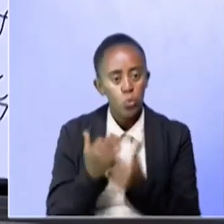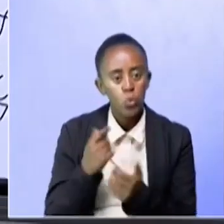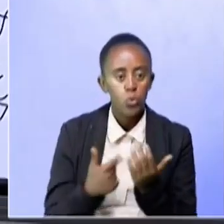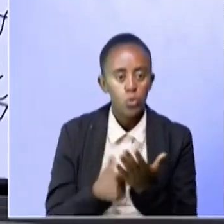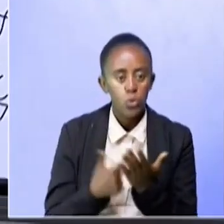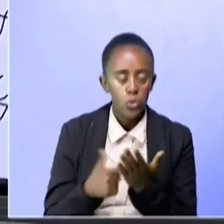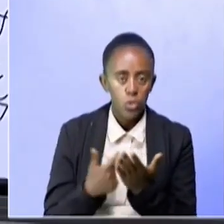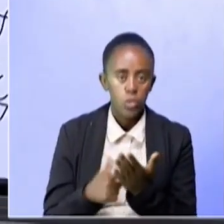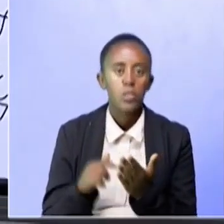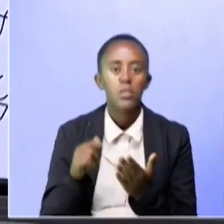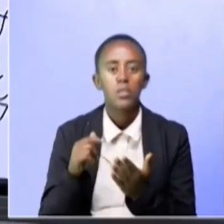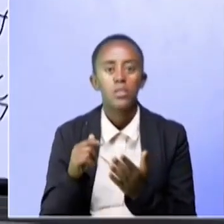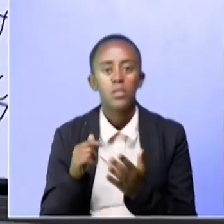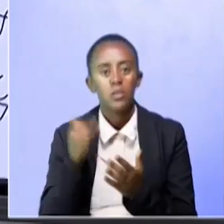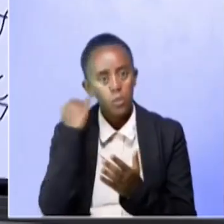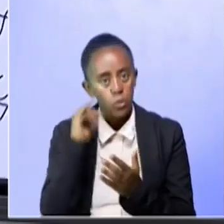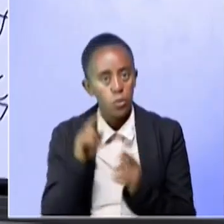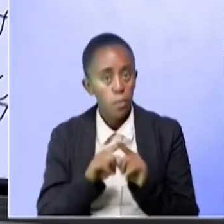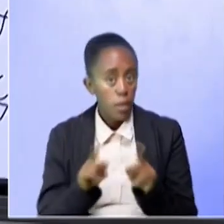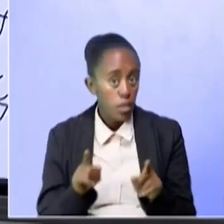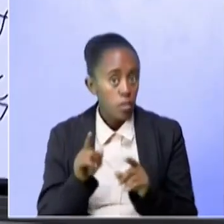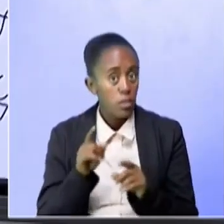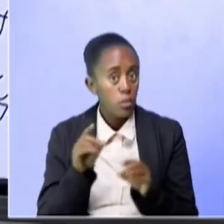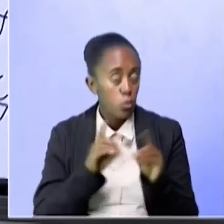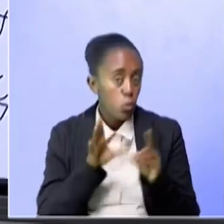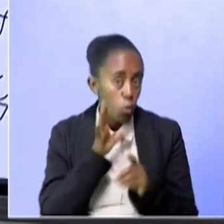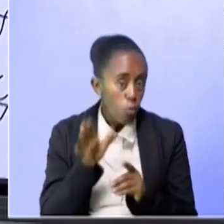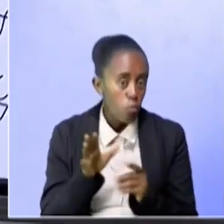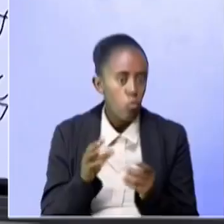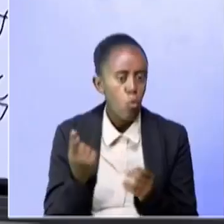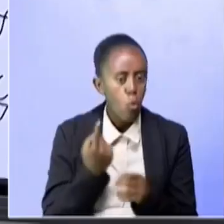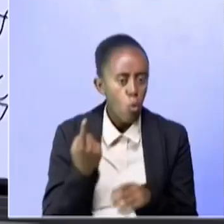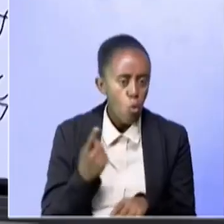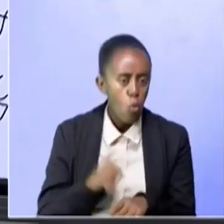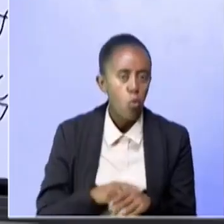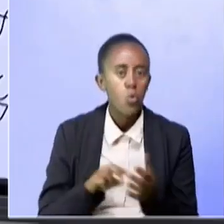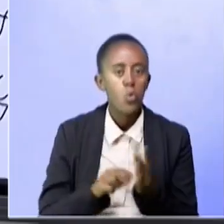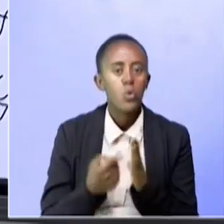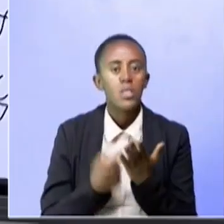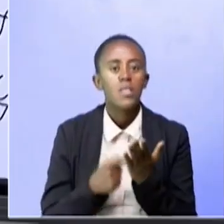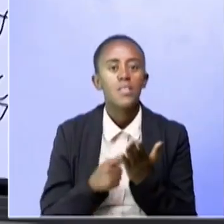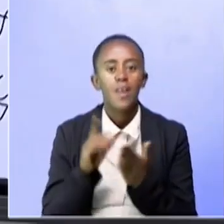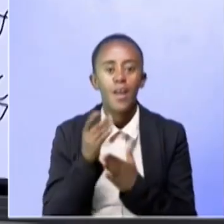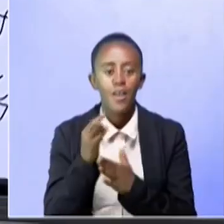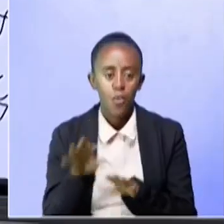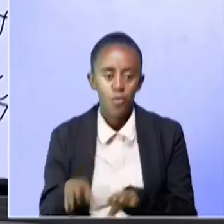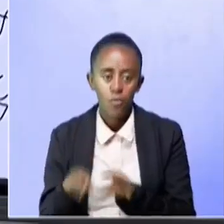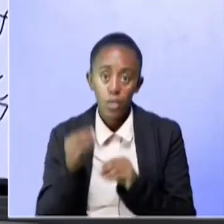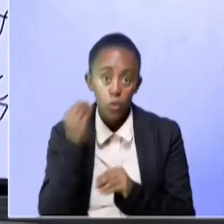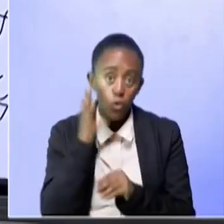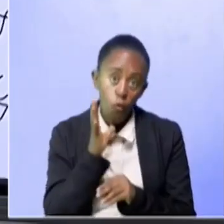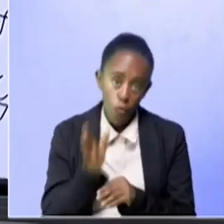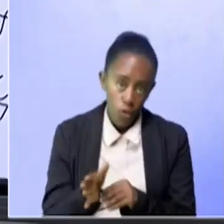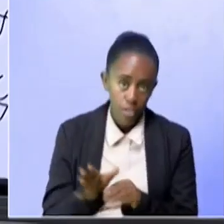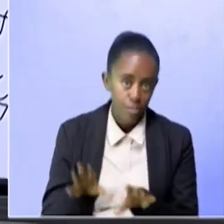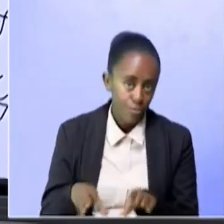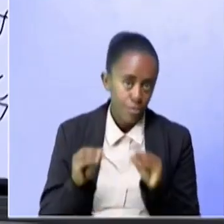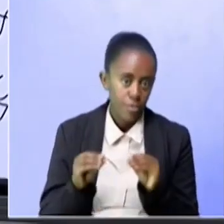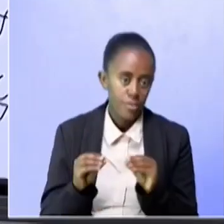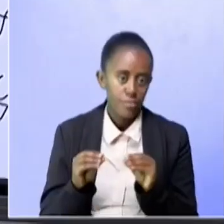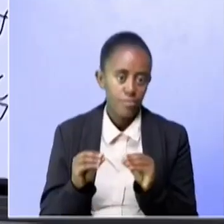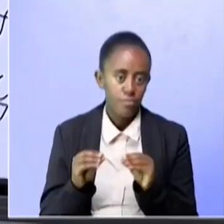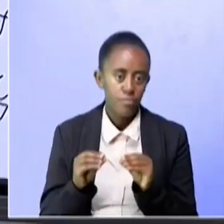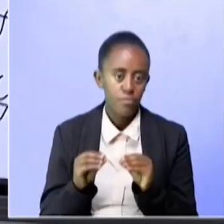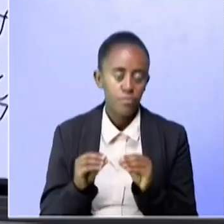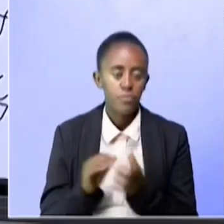such contexts. But we don't mean that they always have this kind of meaning, students. Don't forget this one. You